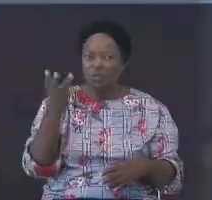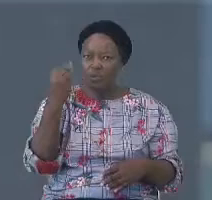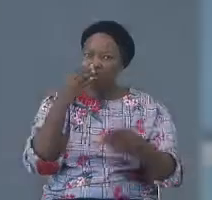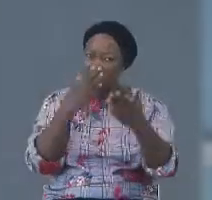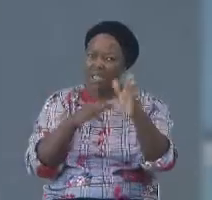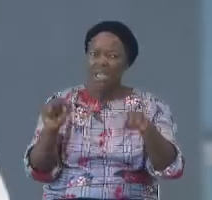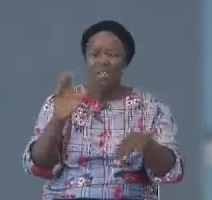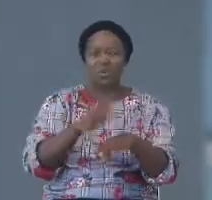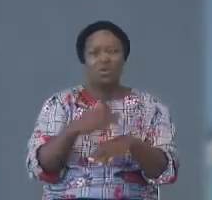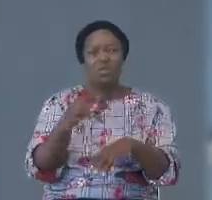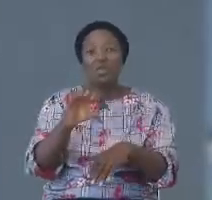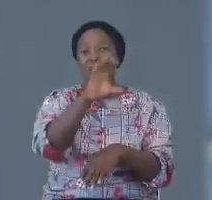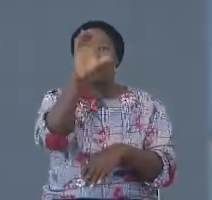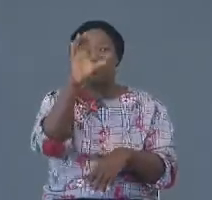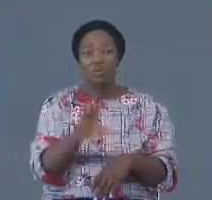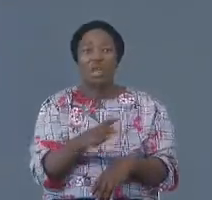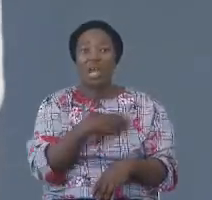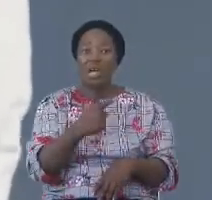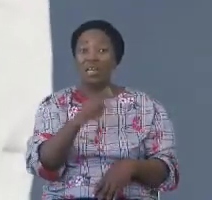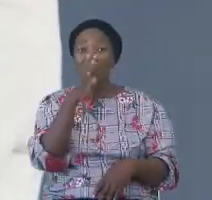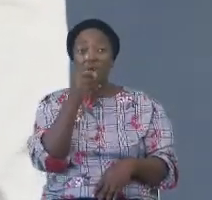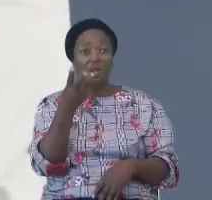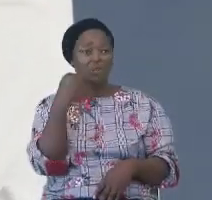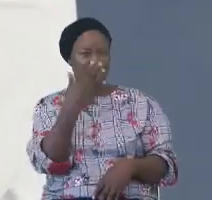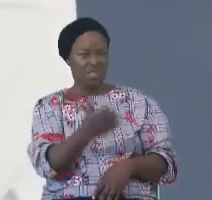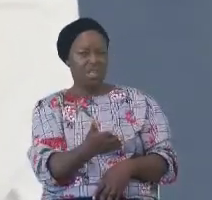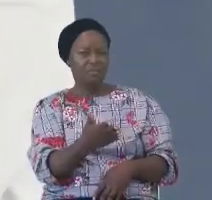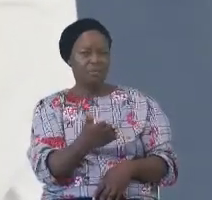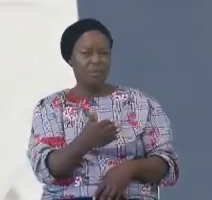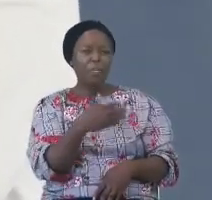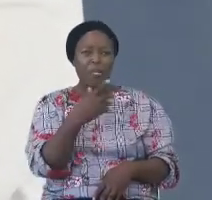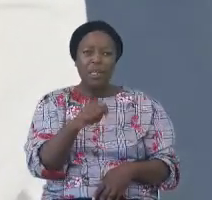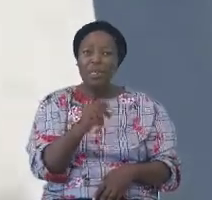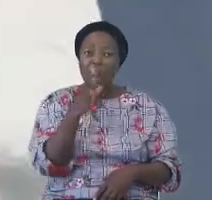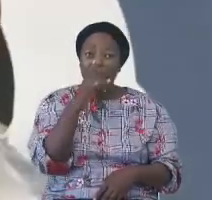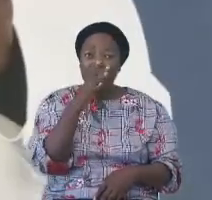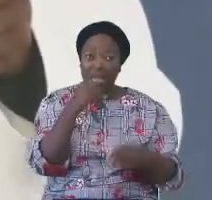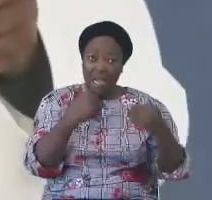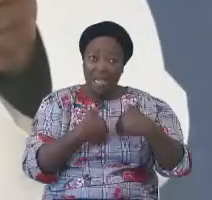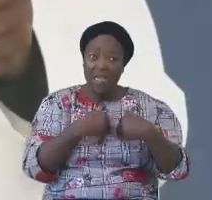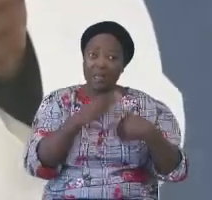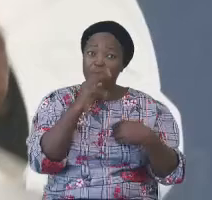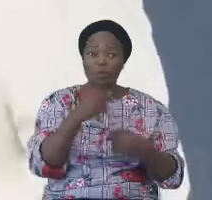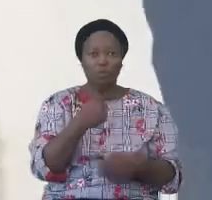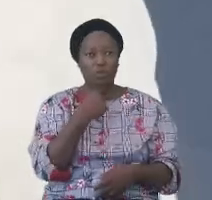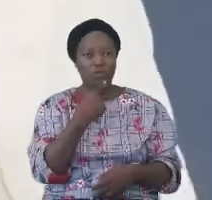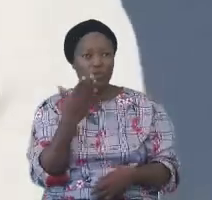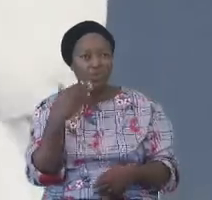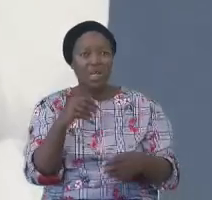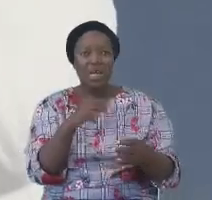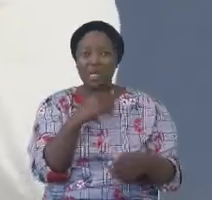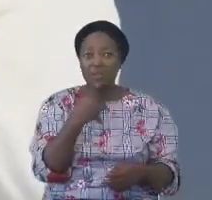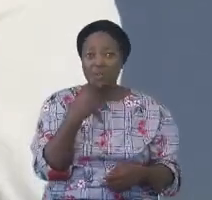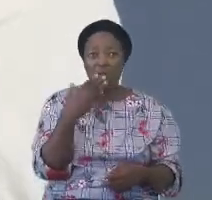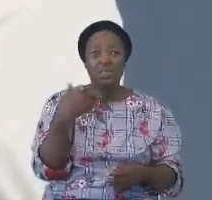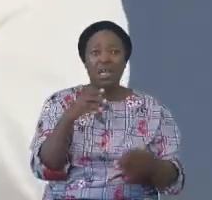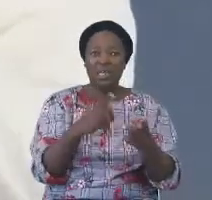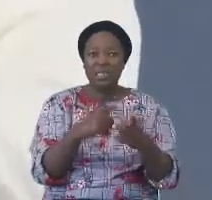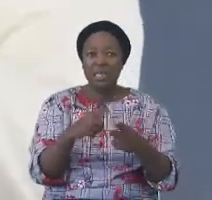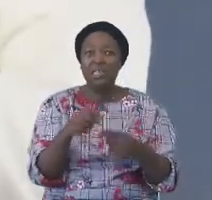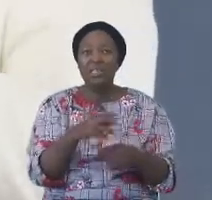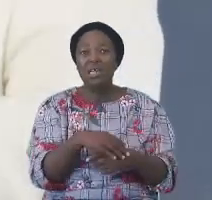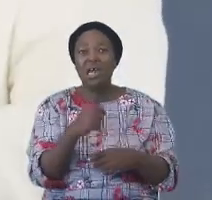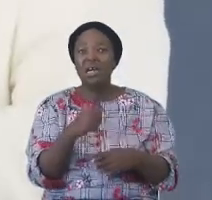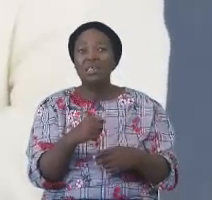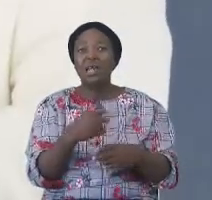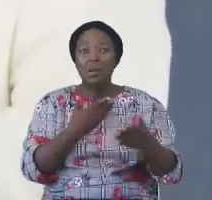bereavement away christ was dying on the cross and the mother was there the mother